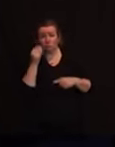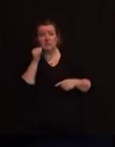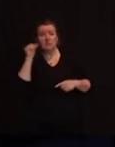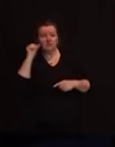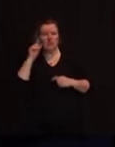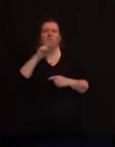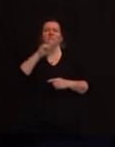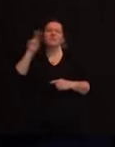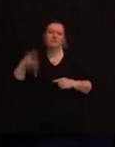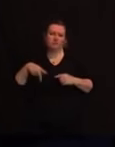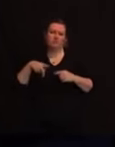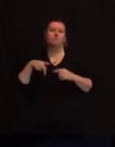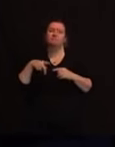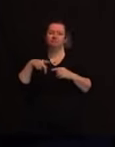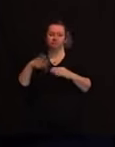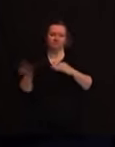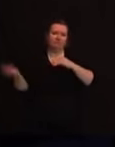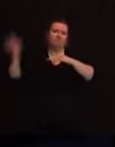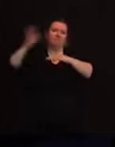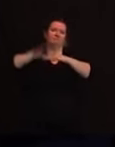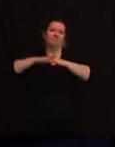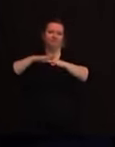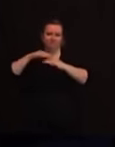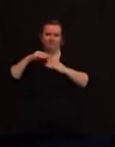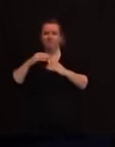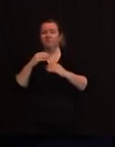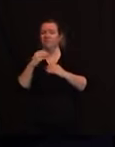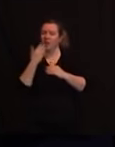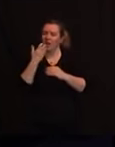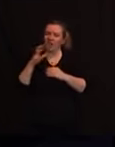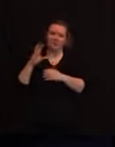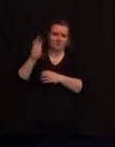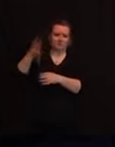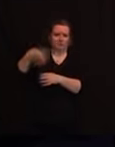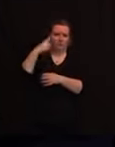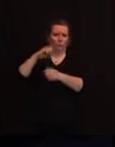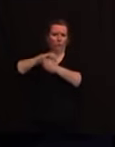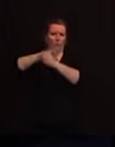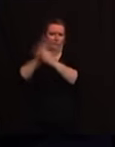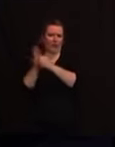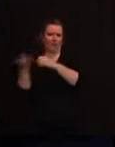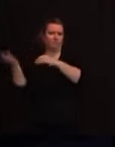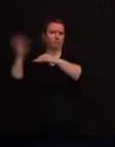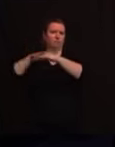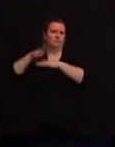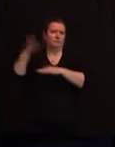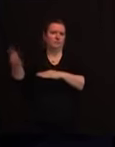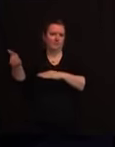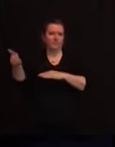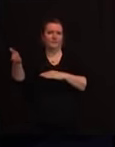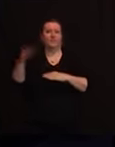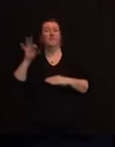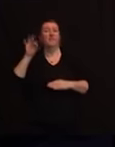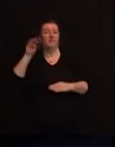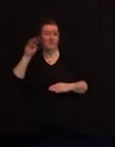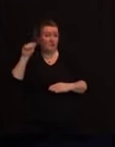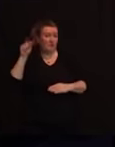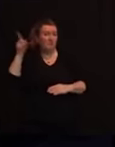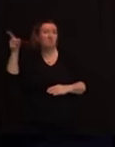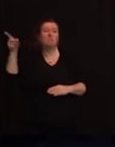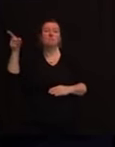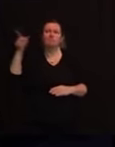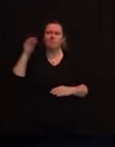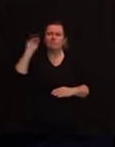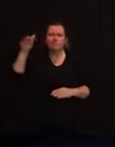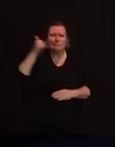need to get ahead of this now. I pressed the head of FEMA for our region on a phone call the other day, and Congressman